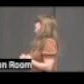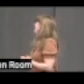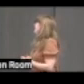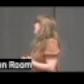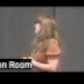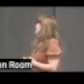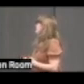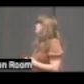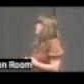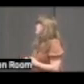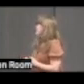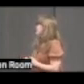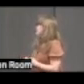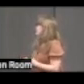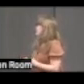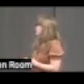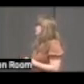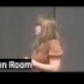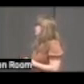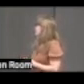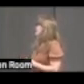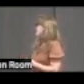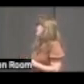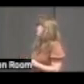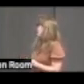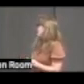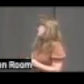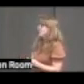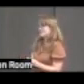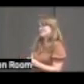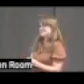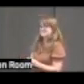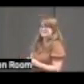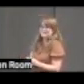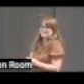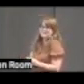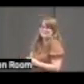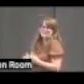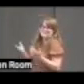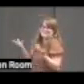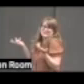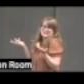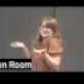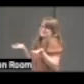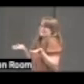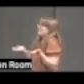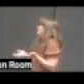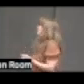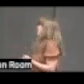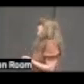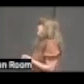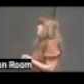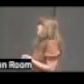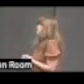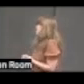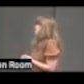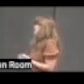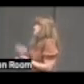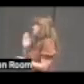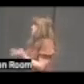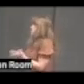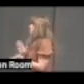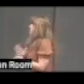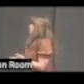breeder. But as you can imagine, some people are exhibitionists and so is Lulu, right? He just doesn't,